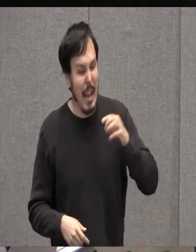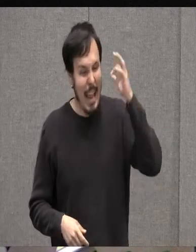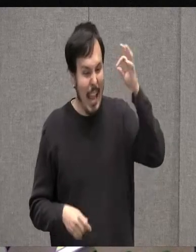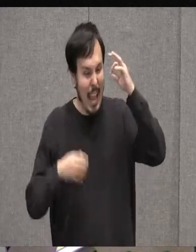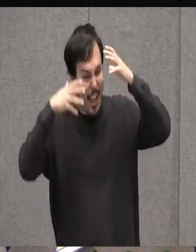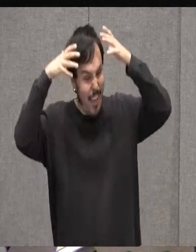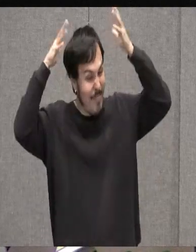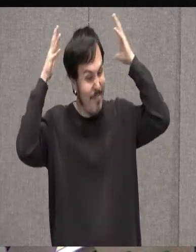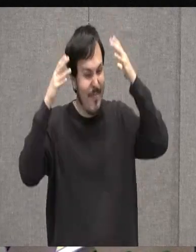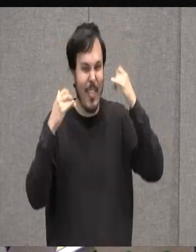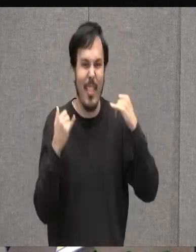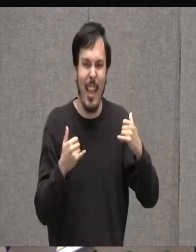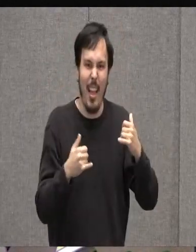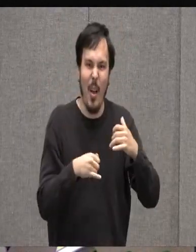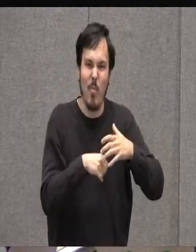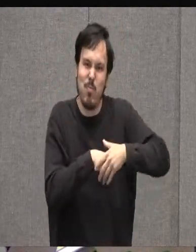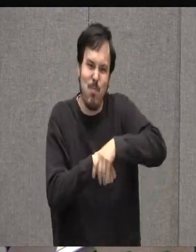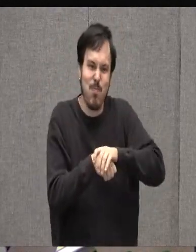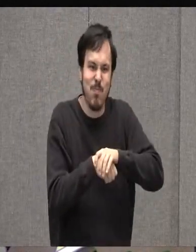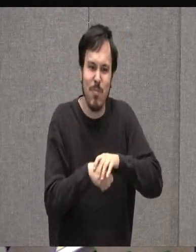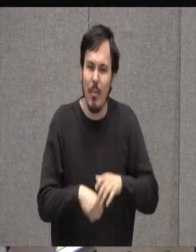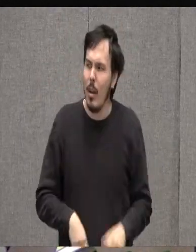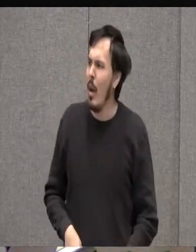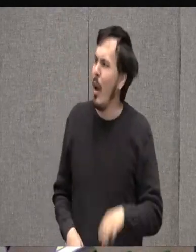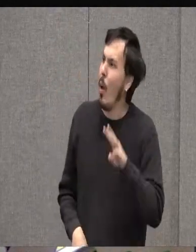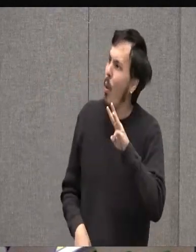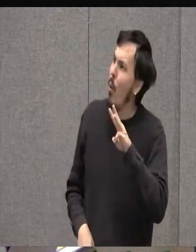Jim tied the teeth to his back and climbed up